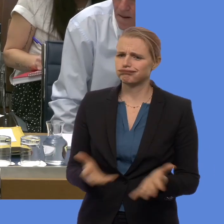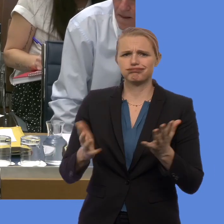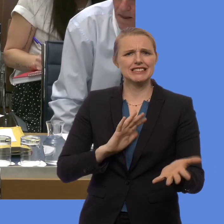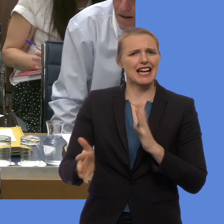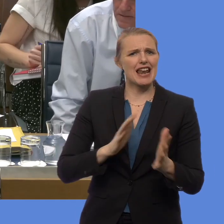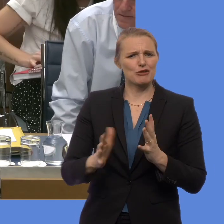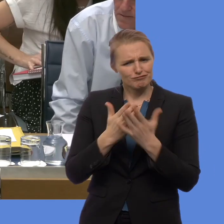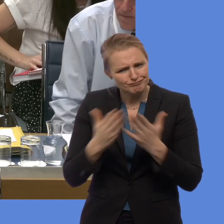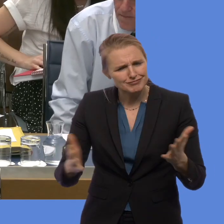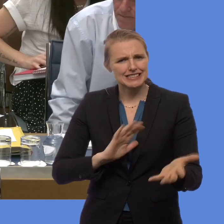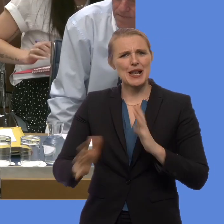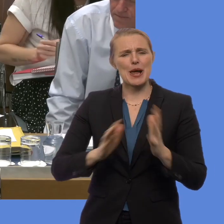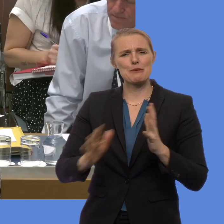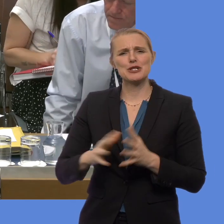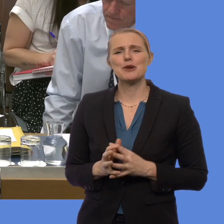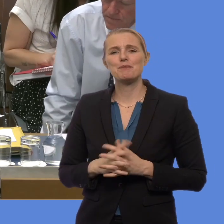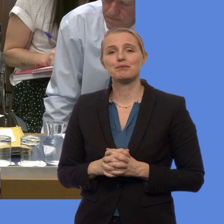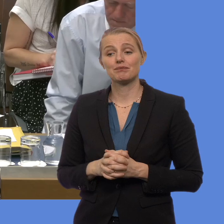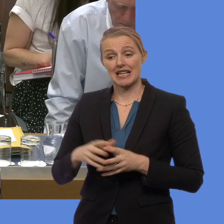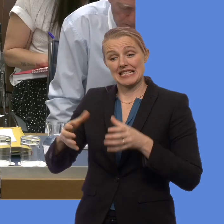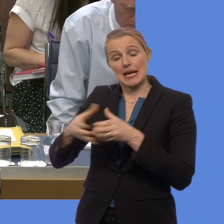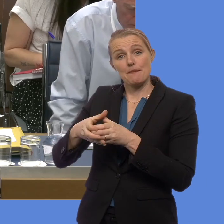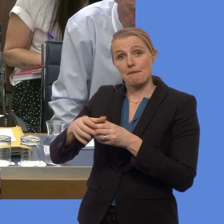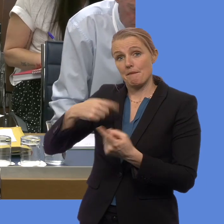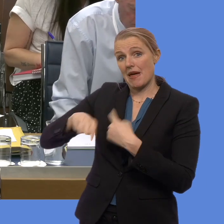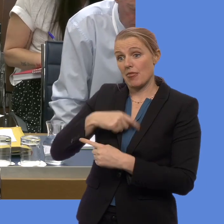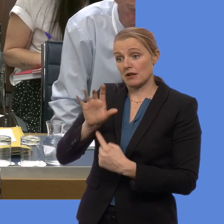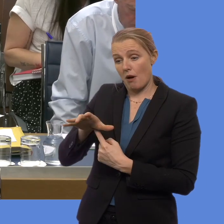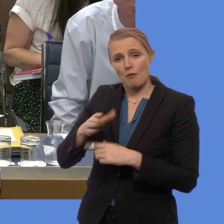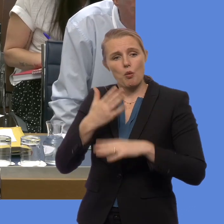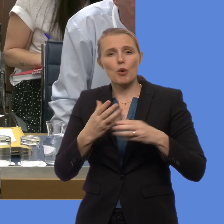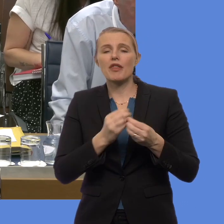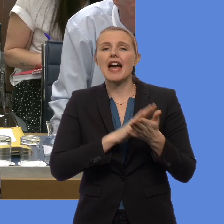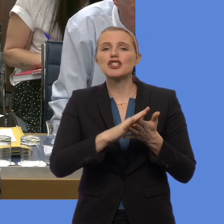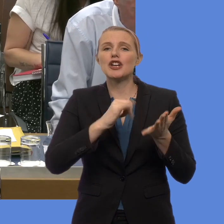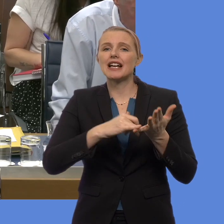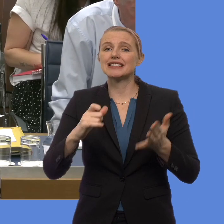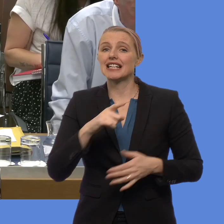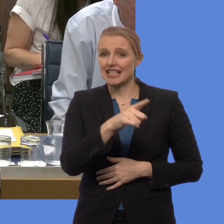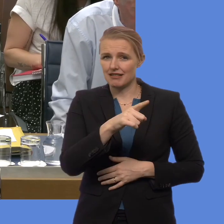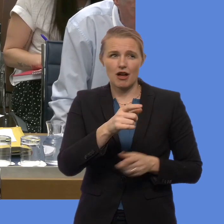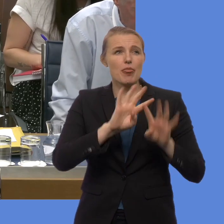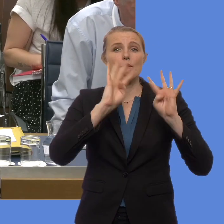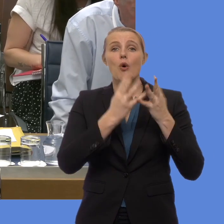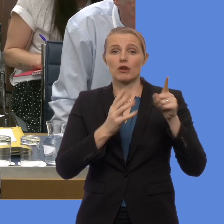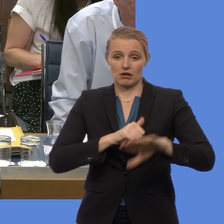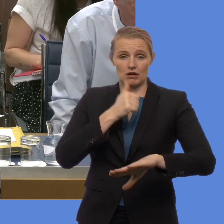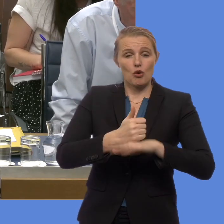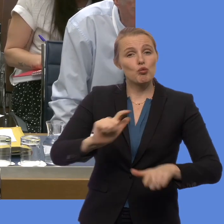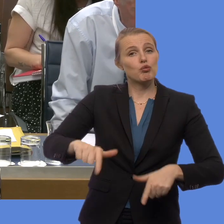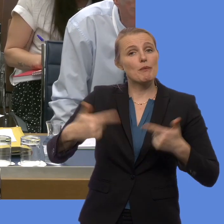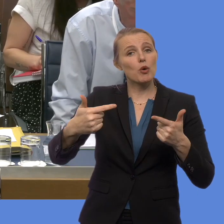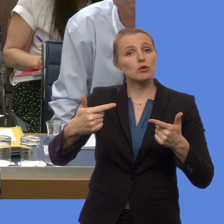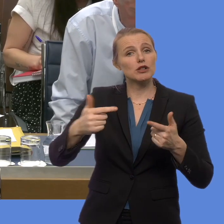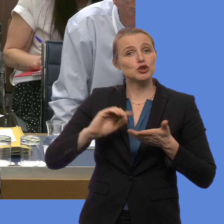The team in the department has worked with the Health and Social Care Board to set up a new free remote interpreting service for BSL and ISL